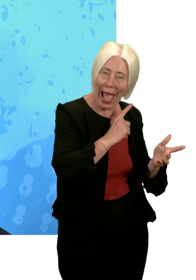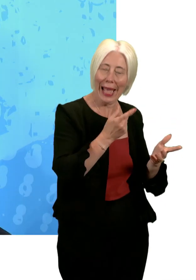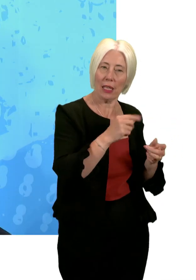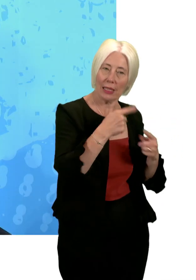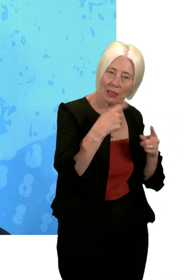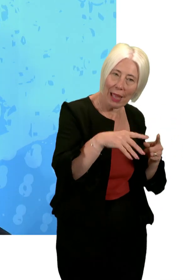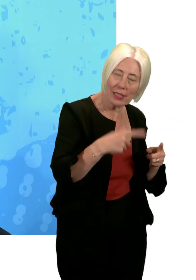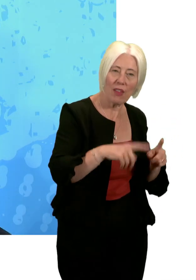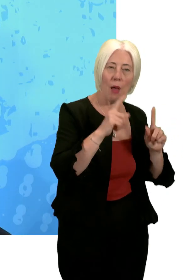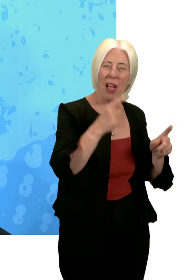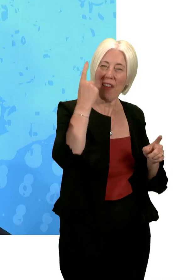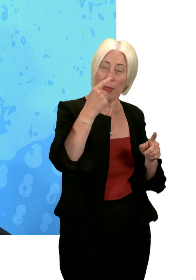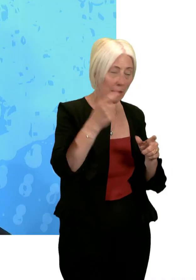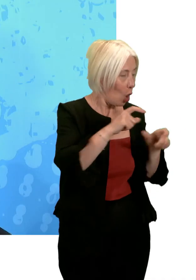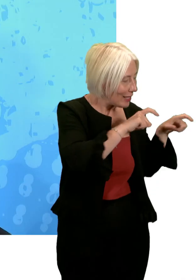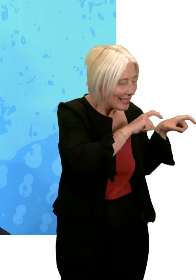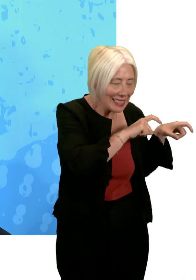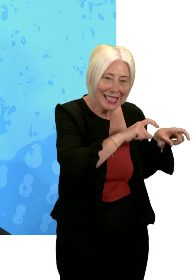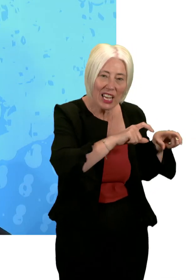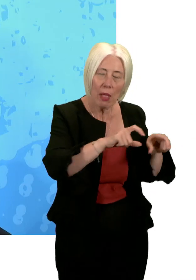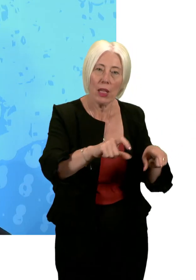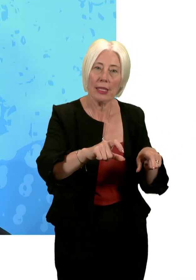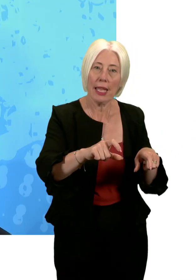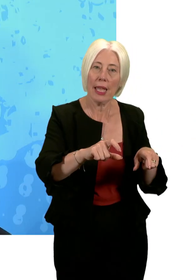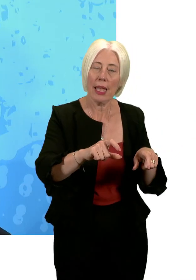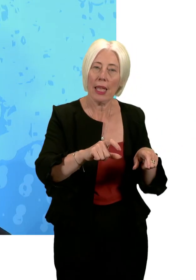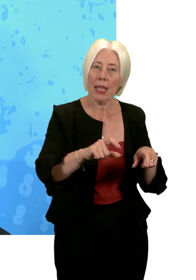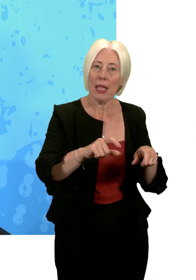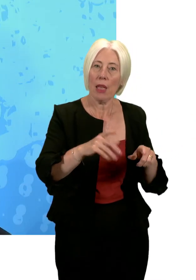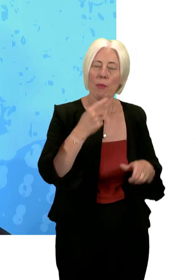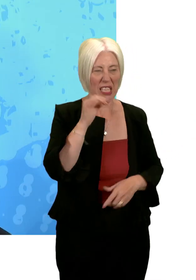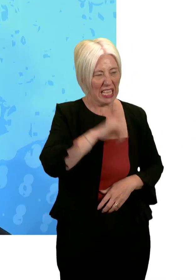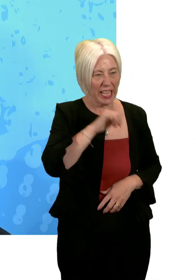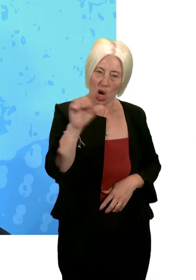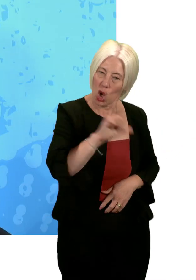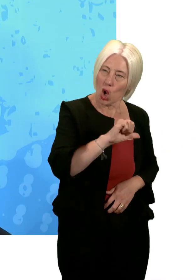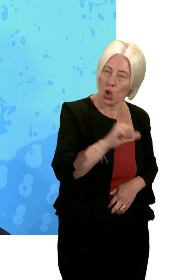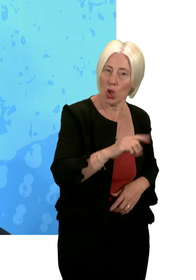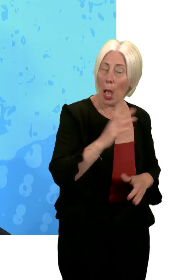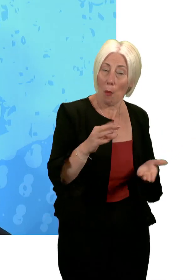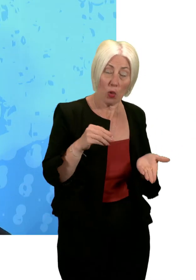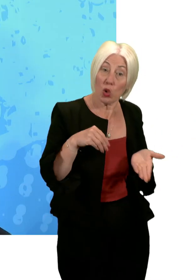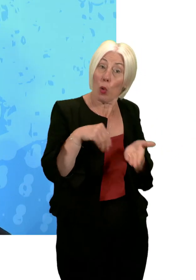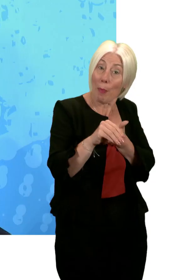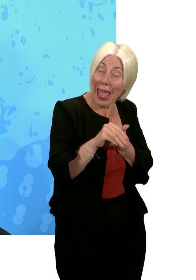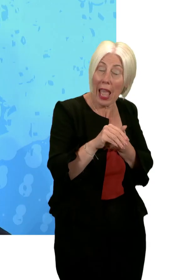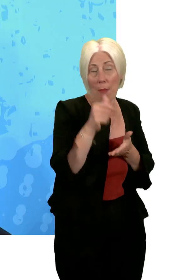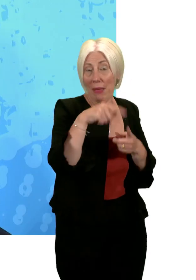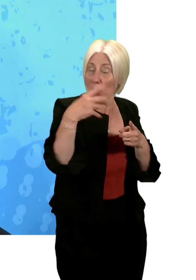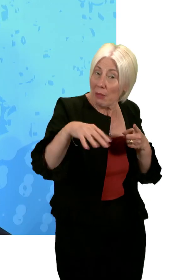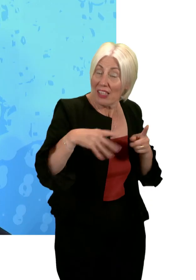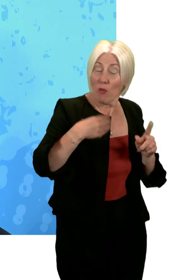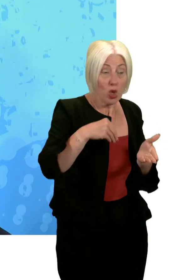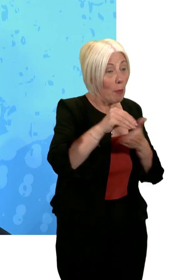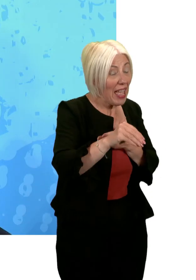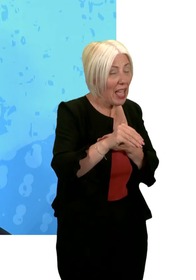about sustainability, and they stand on a pedestal. They don't want to pay for it. They don't want to pay for it. And I had to take things like